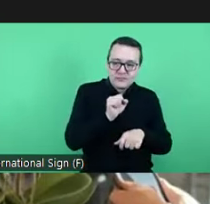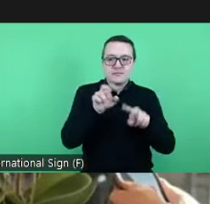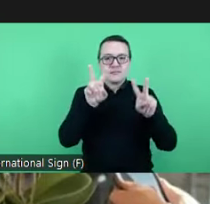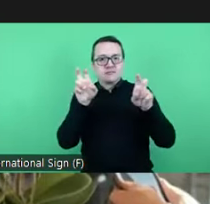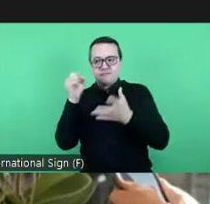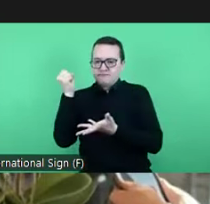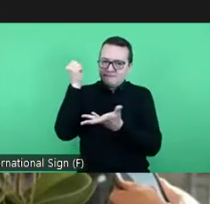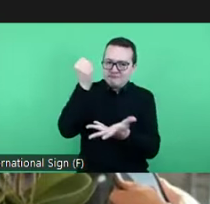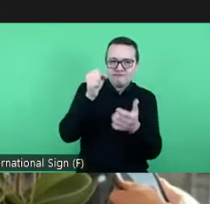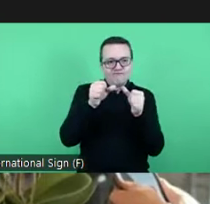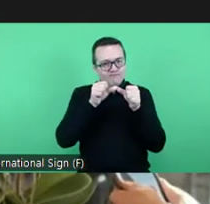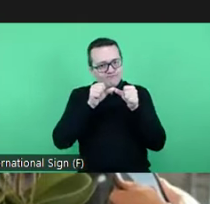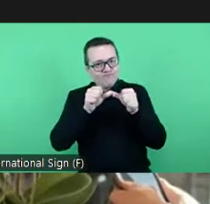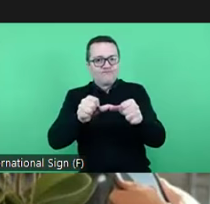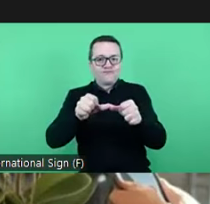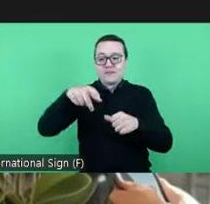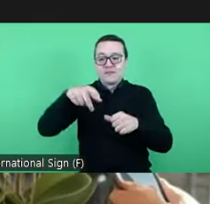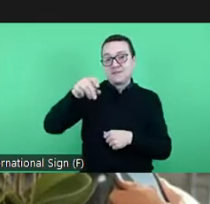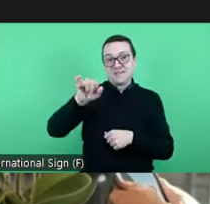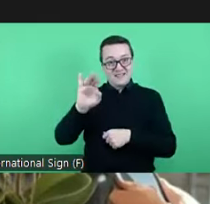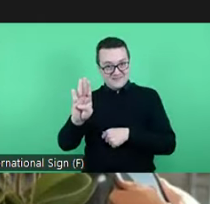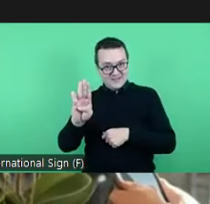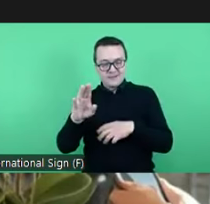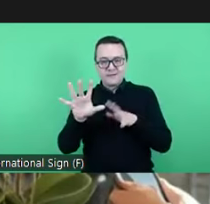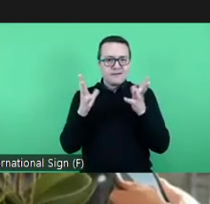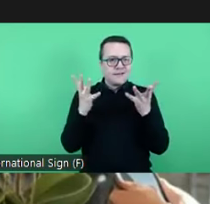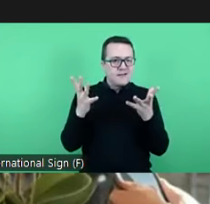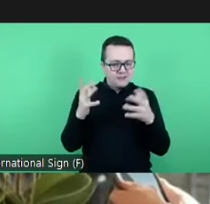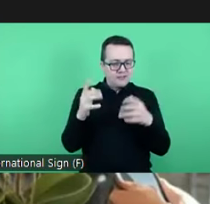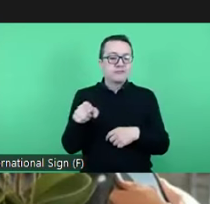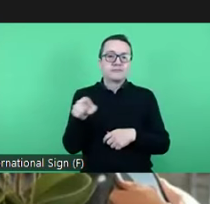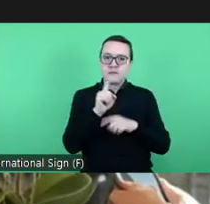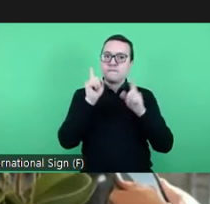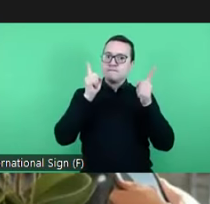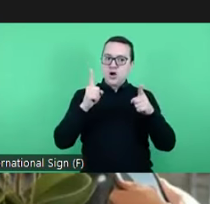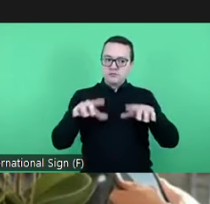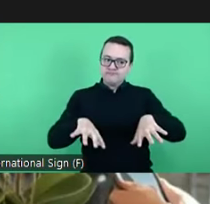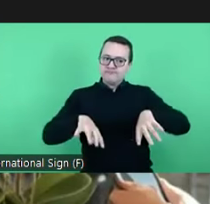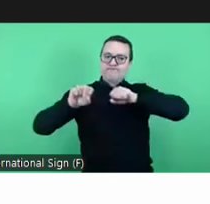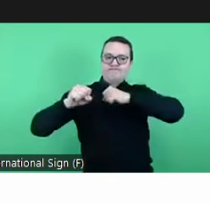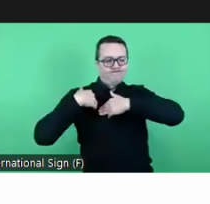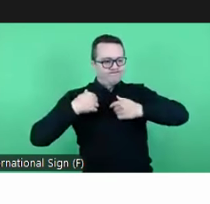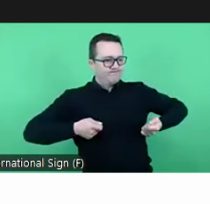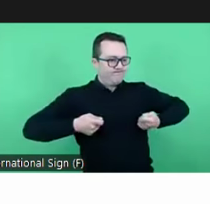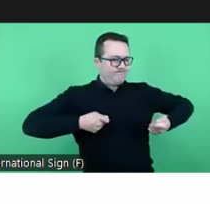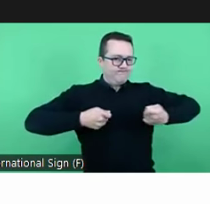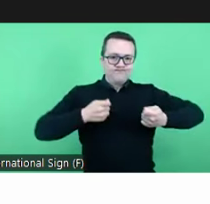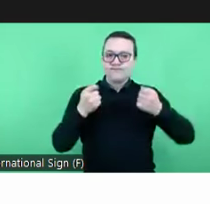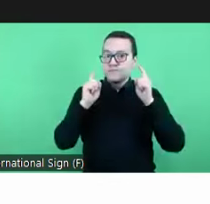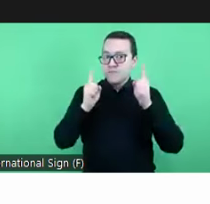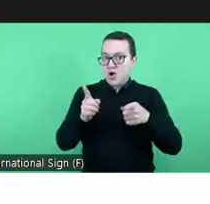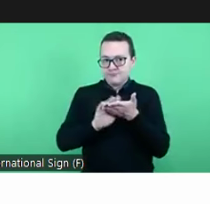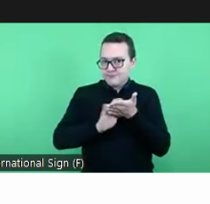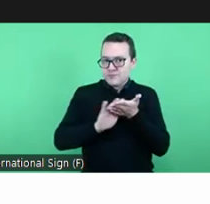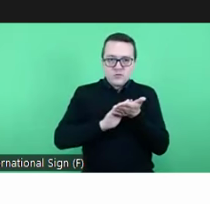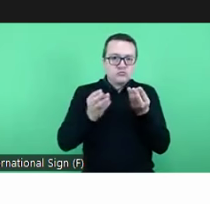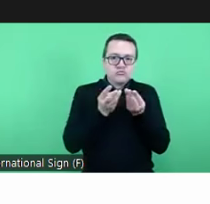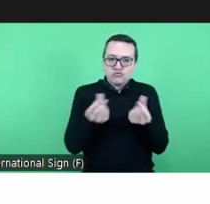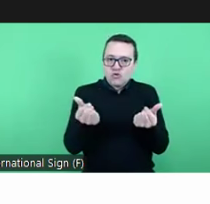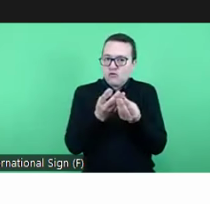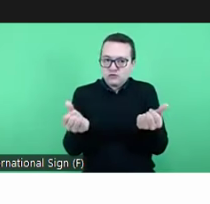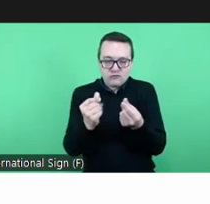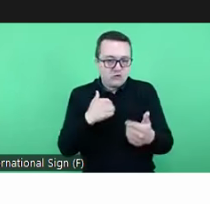precisa technological superar pressure, aging, rapidamente. and the E aí a degrowth gente of the pensa, como é que a gente está GDP. fazendo isso? And Então, these como é are que o all Brasil está issues that fazendo we isso?